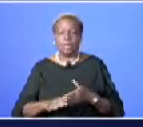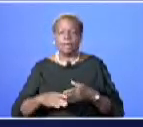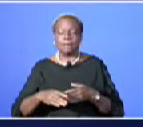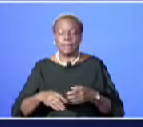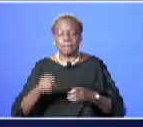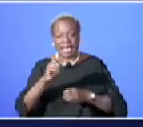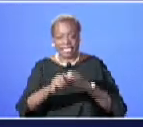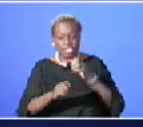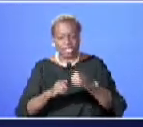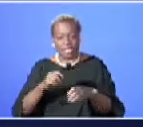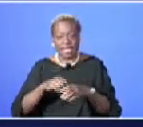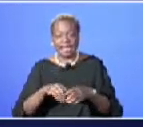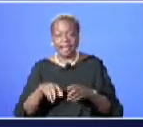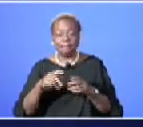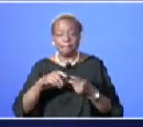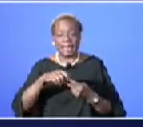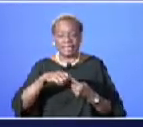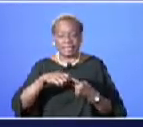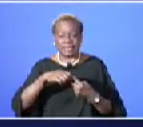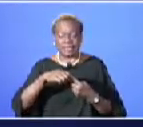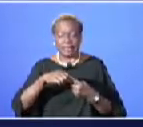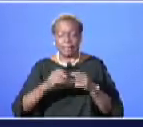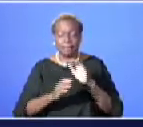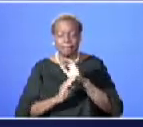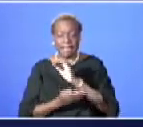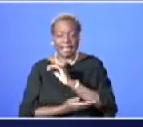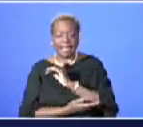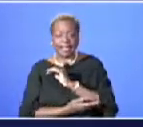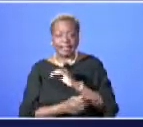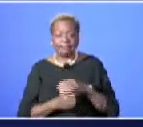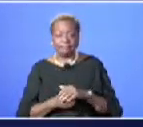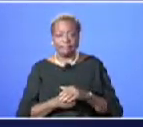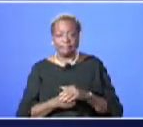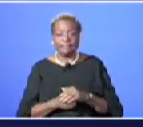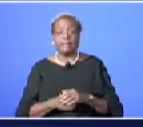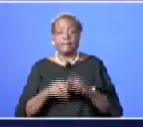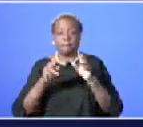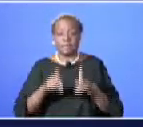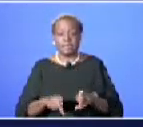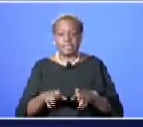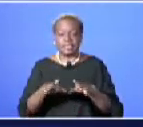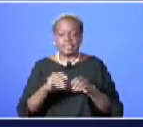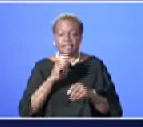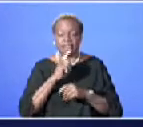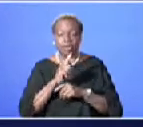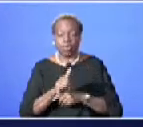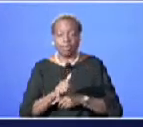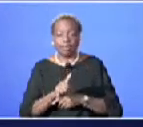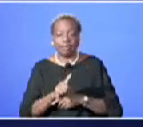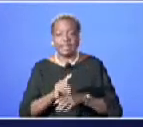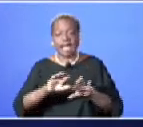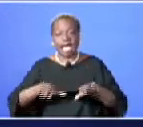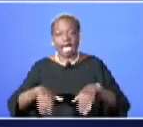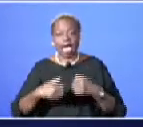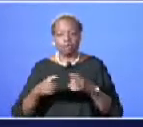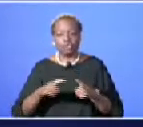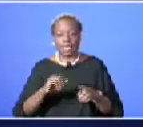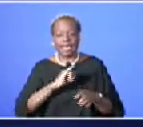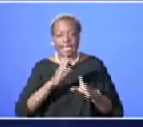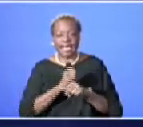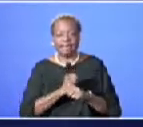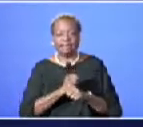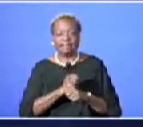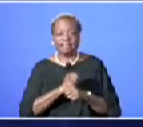bags, in the Ziploc baggies. When persons place their order, they're like, okay, how do I get the mask? And I